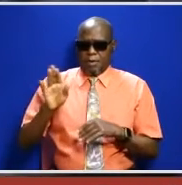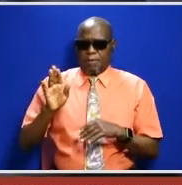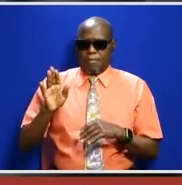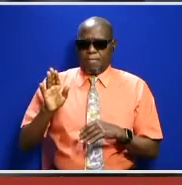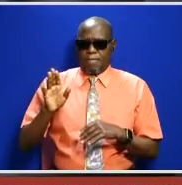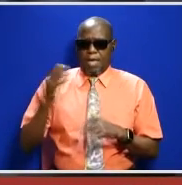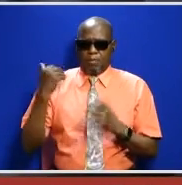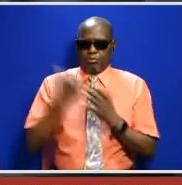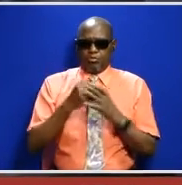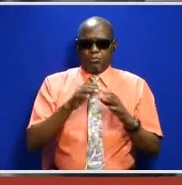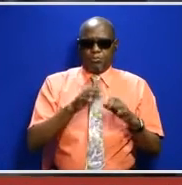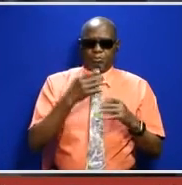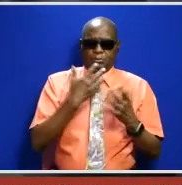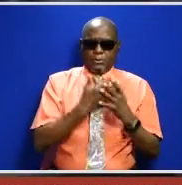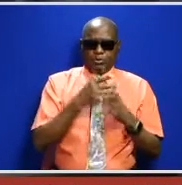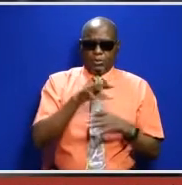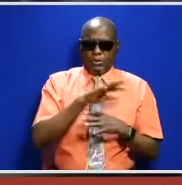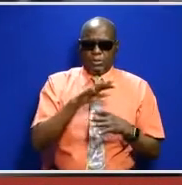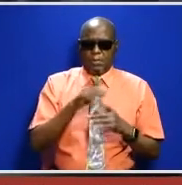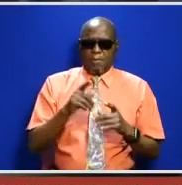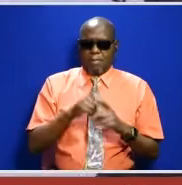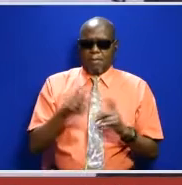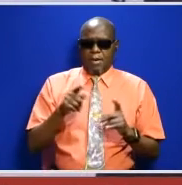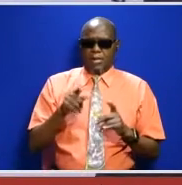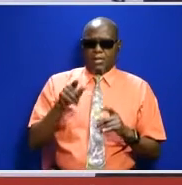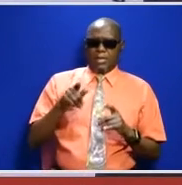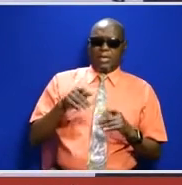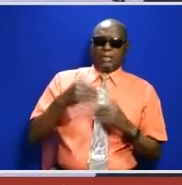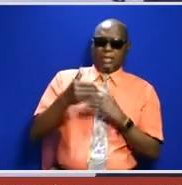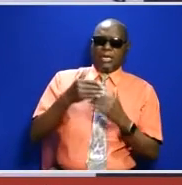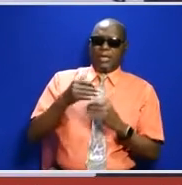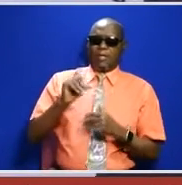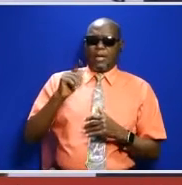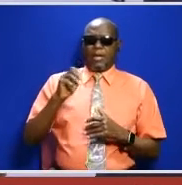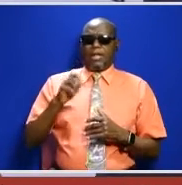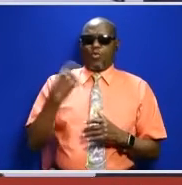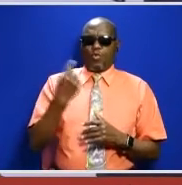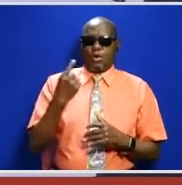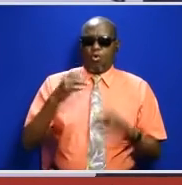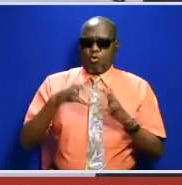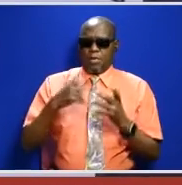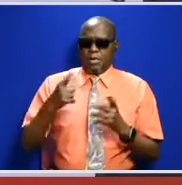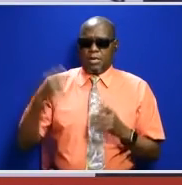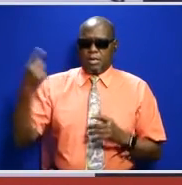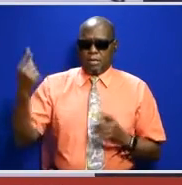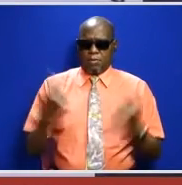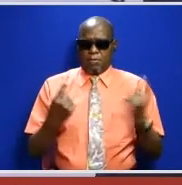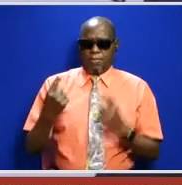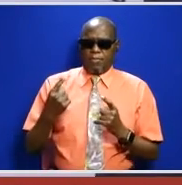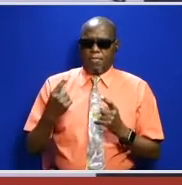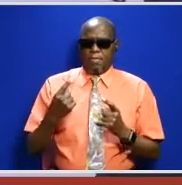kwa prison. But theirs should have been just around the lake. So the community there have come and petitioned my